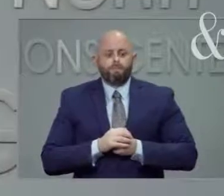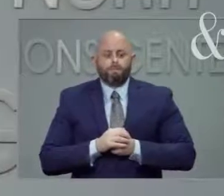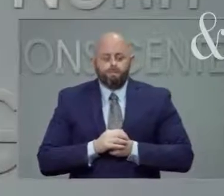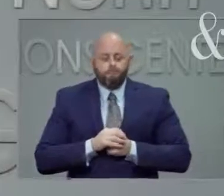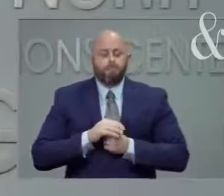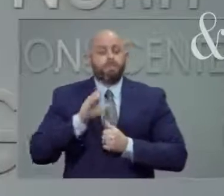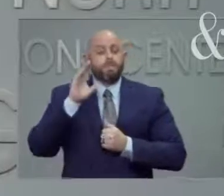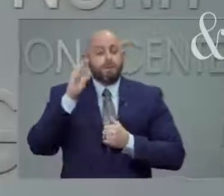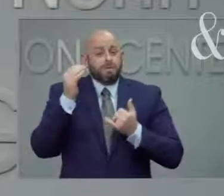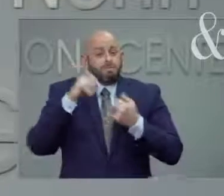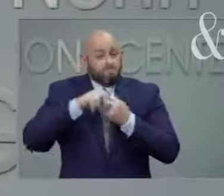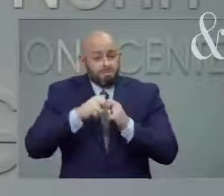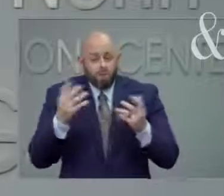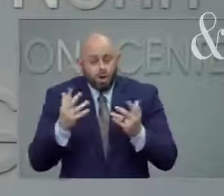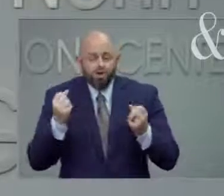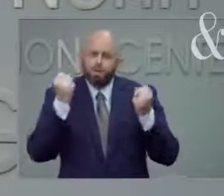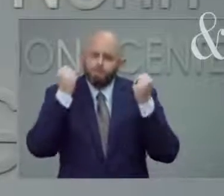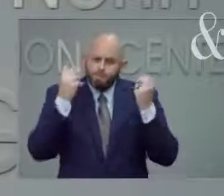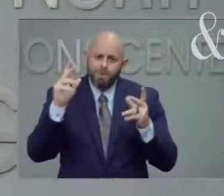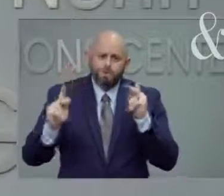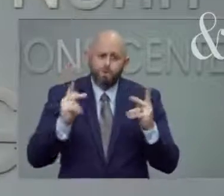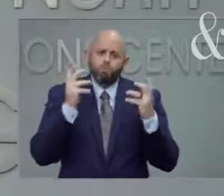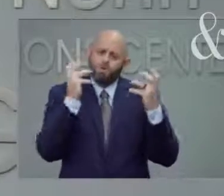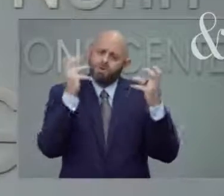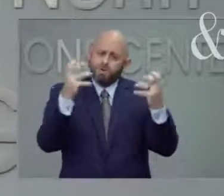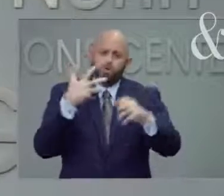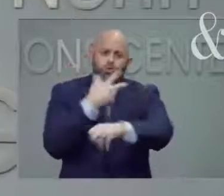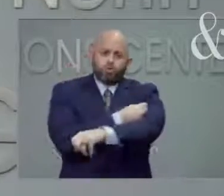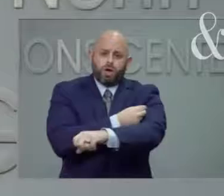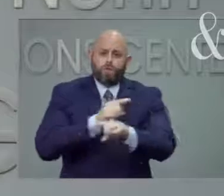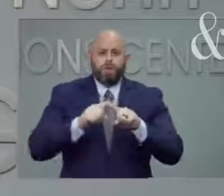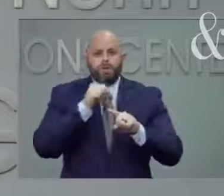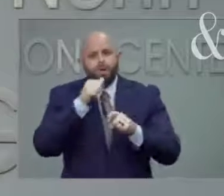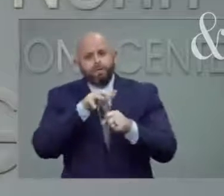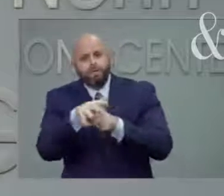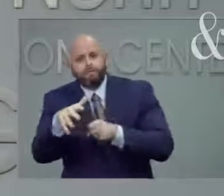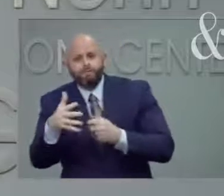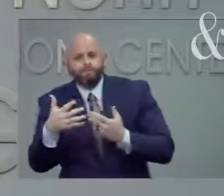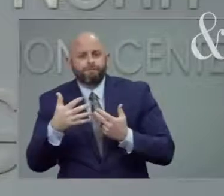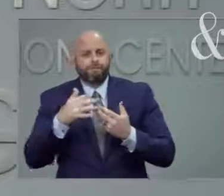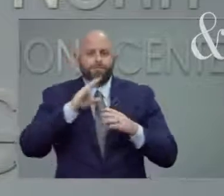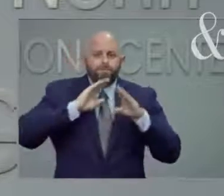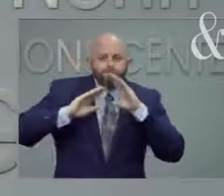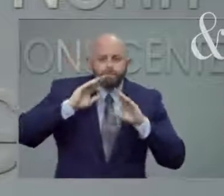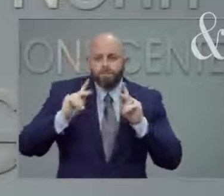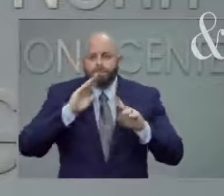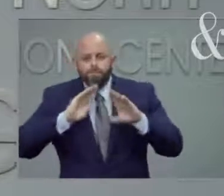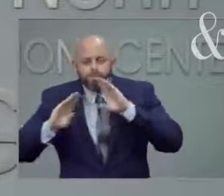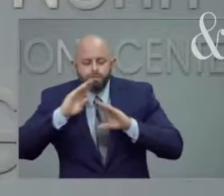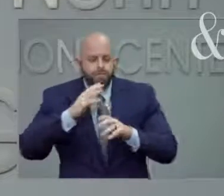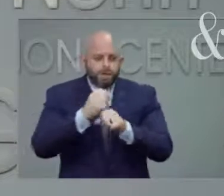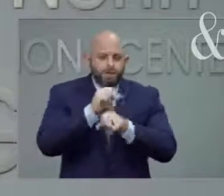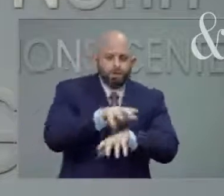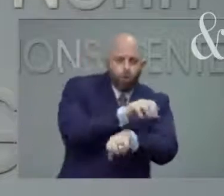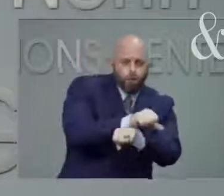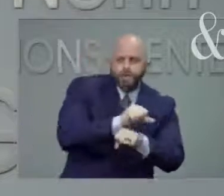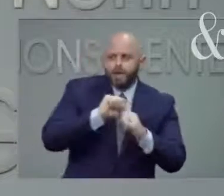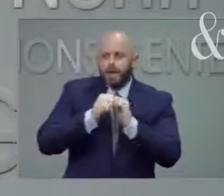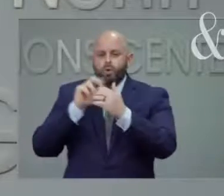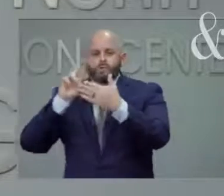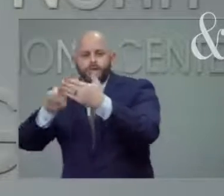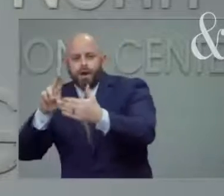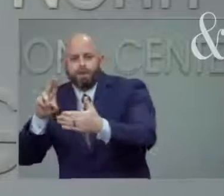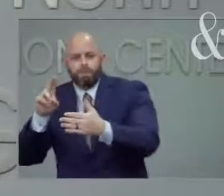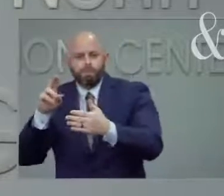wants a shot still. So I know that there's frustration with getting appointments and trying to sign up grandma